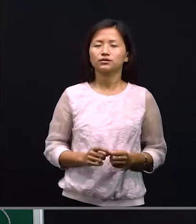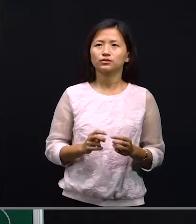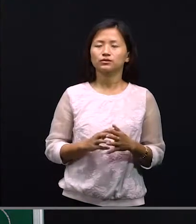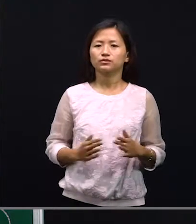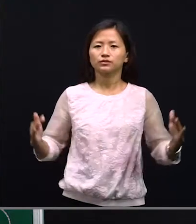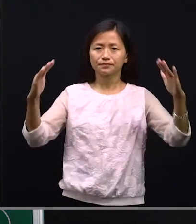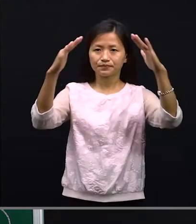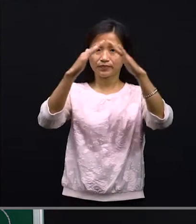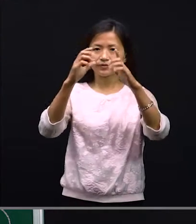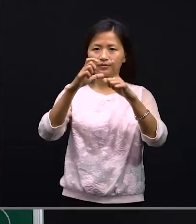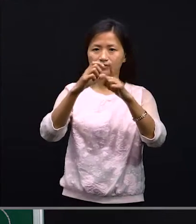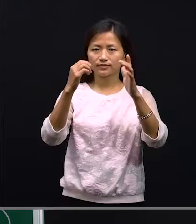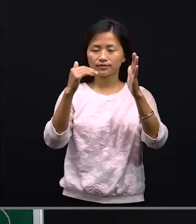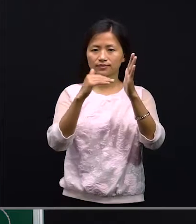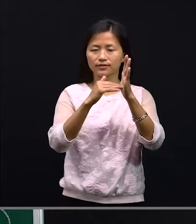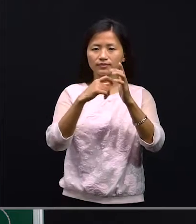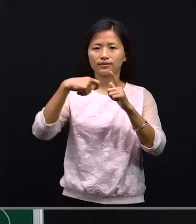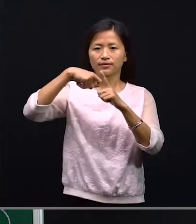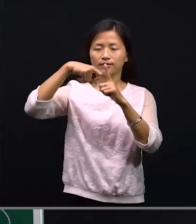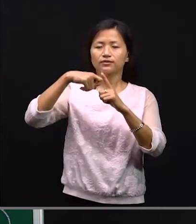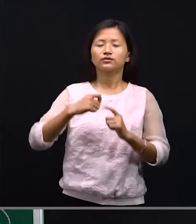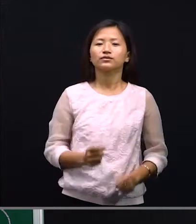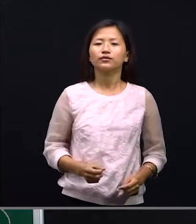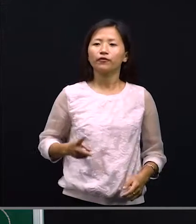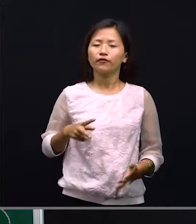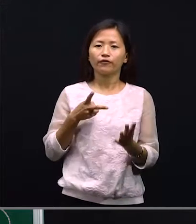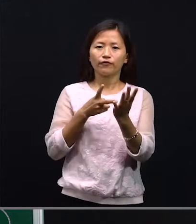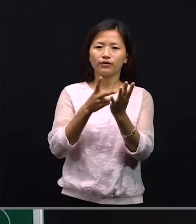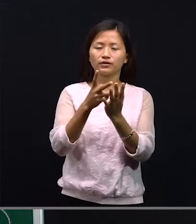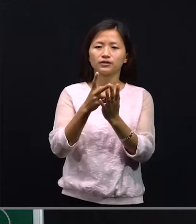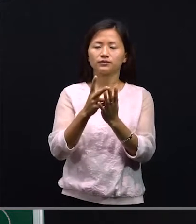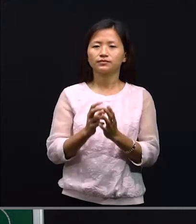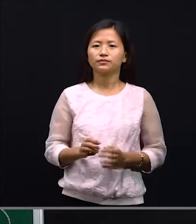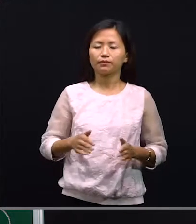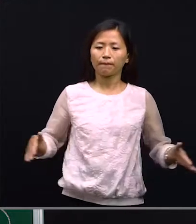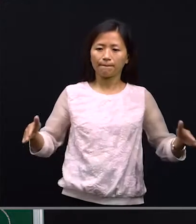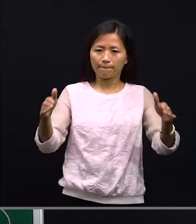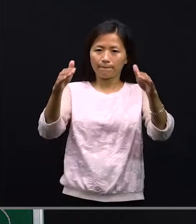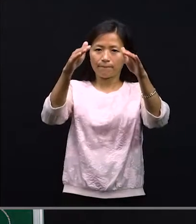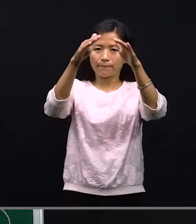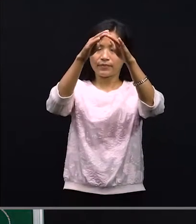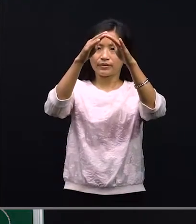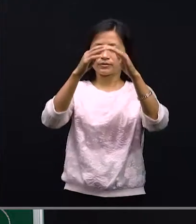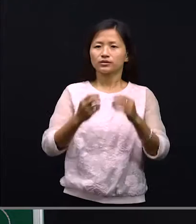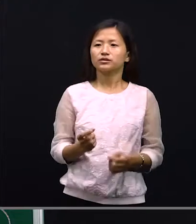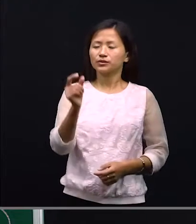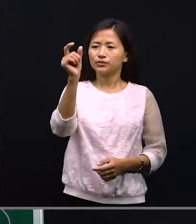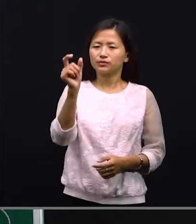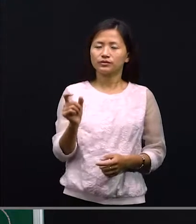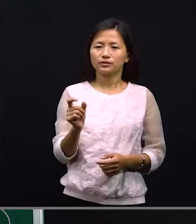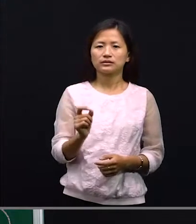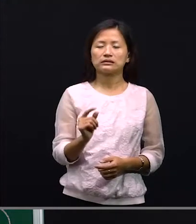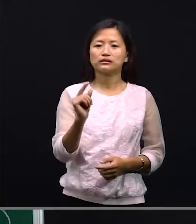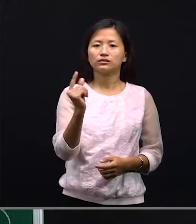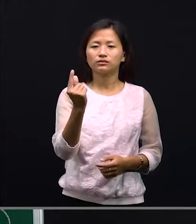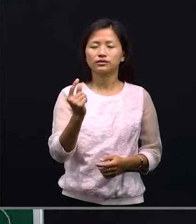also comes under the Barail mountain range. This Zuku Valley is known for its unique ecosystem, the beautiful and a